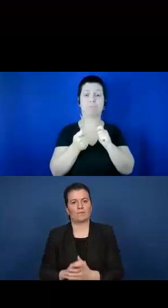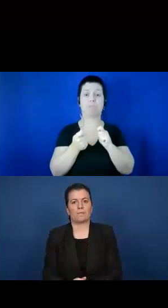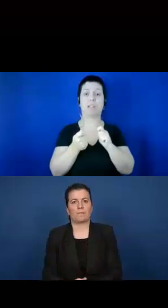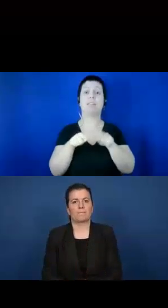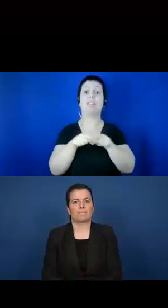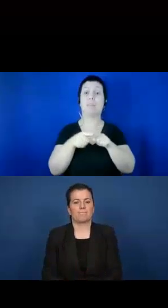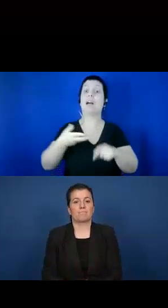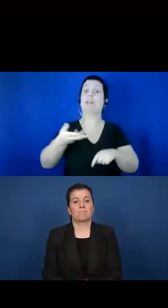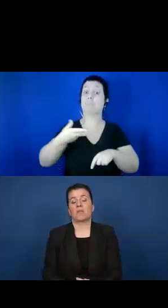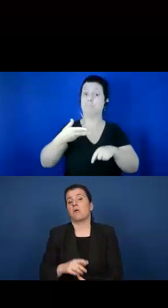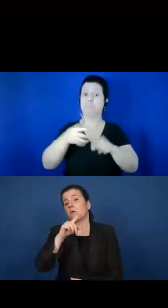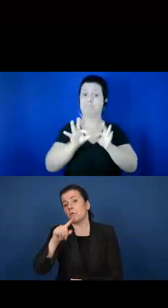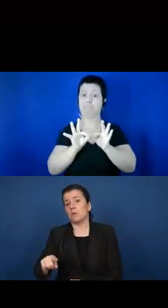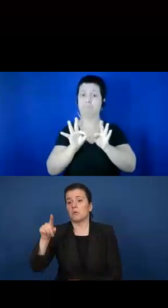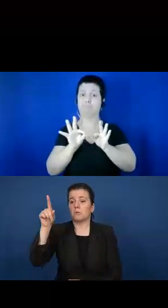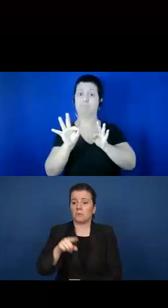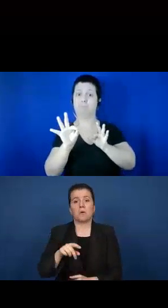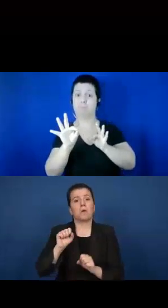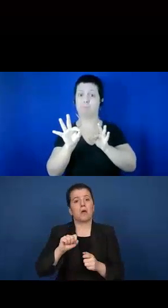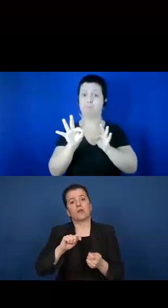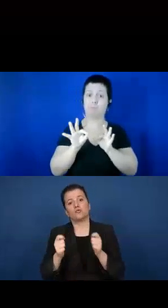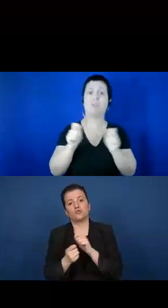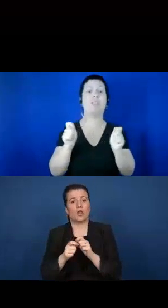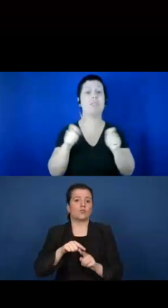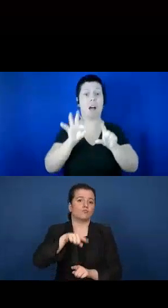of the haptograms exactly as we want.